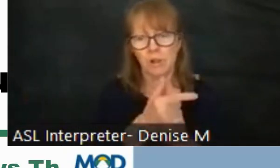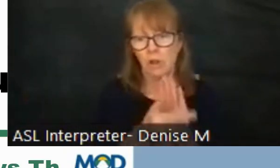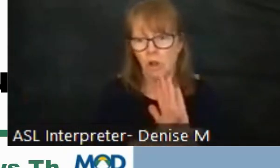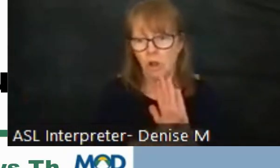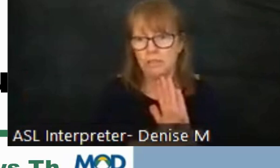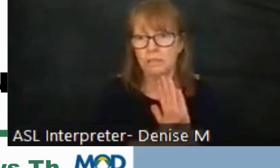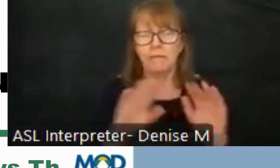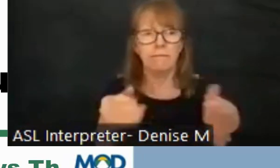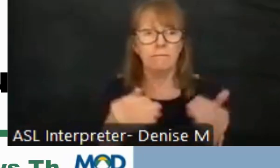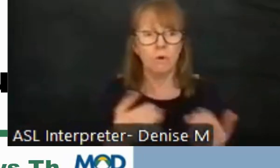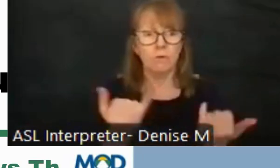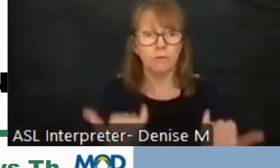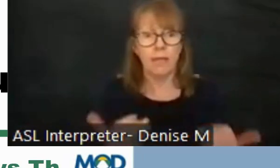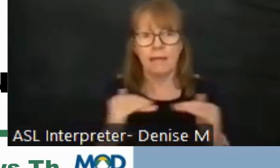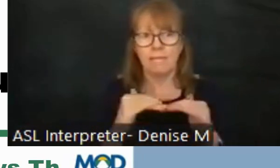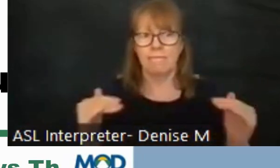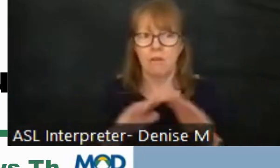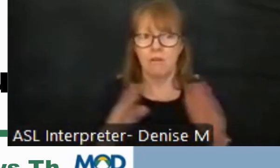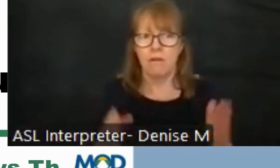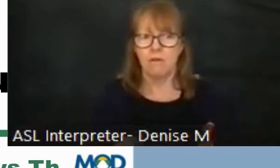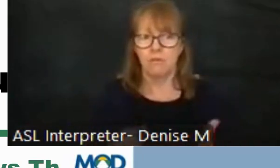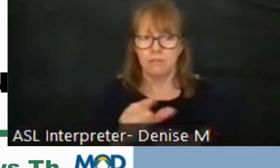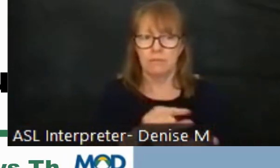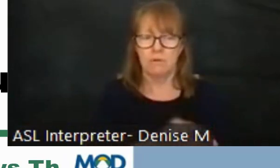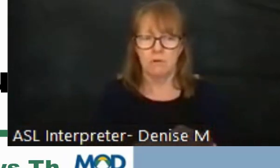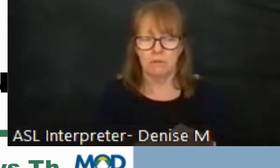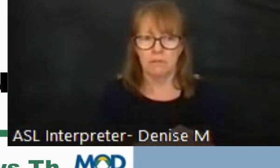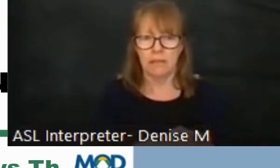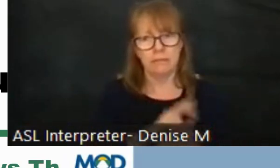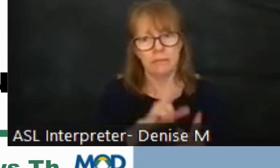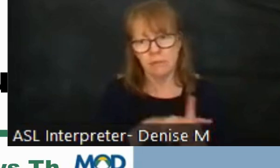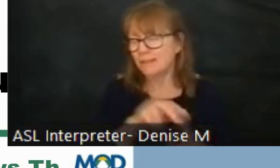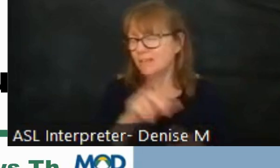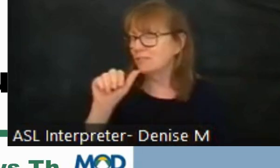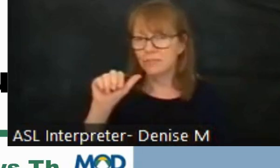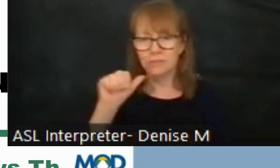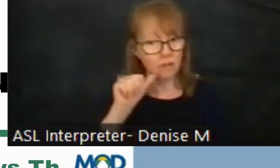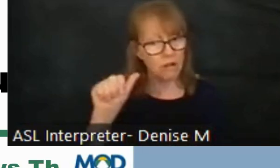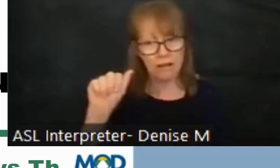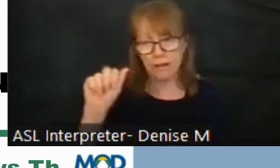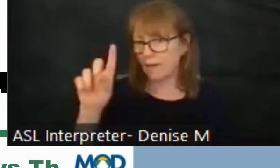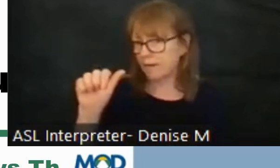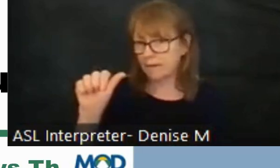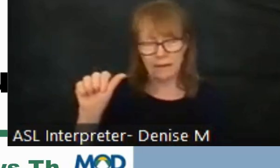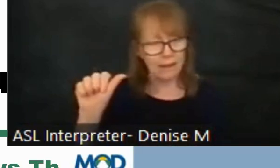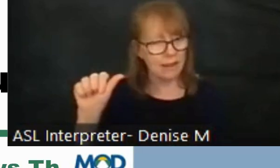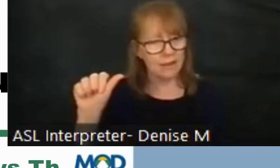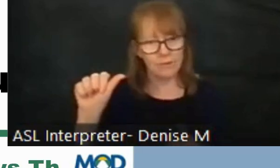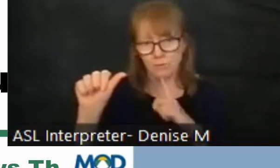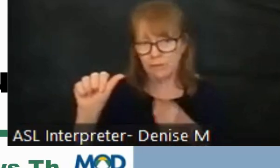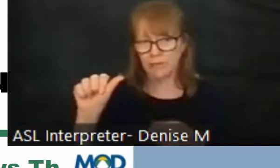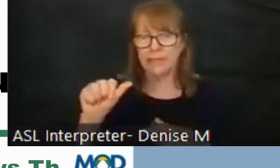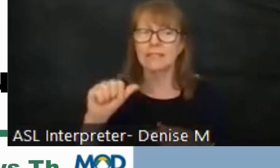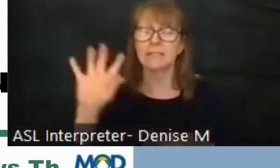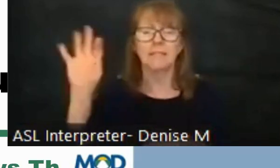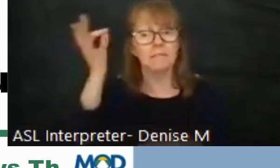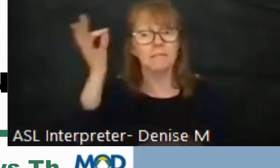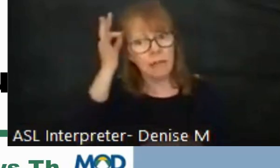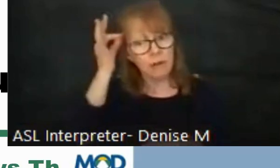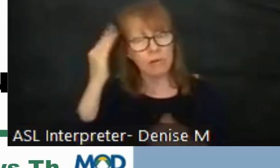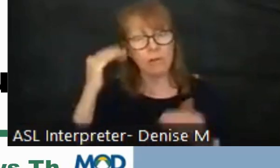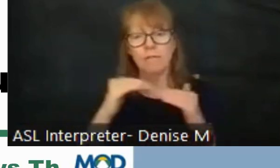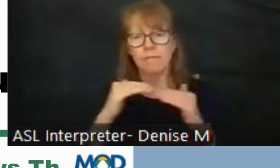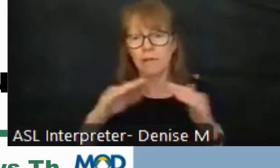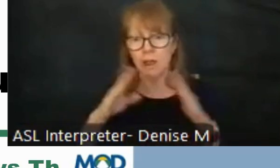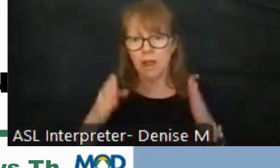housing laws. That's what applies in housing. It's not ADA really. It's the Federal Fair Housing Act